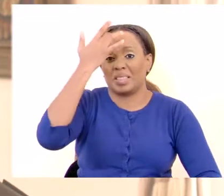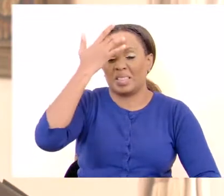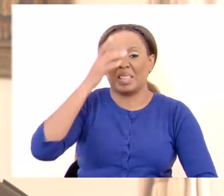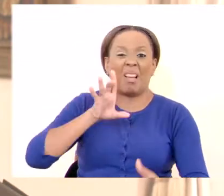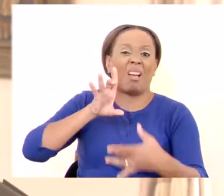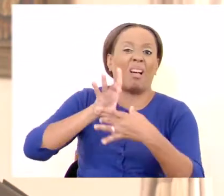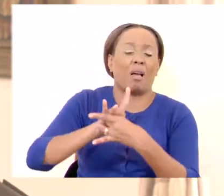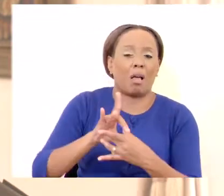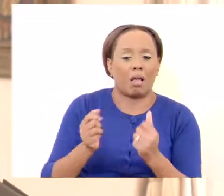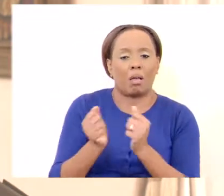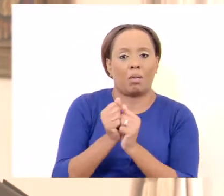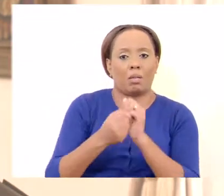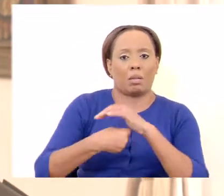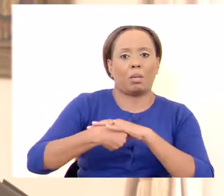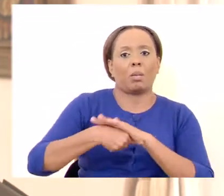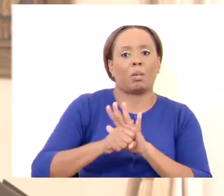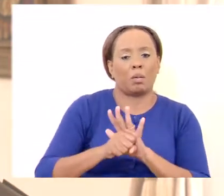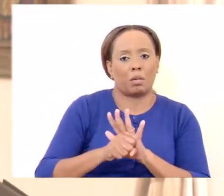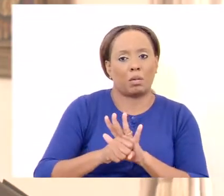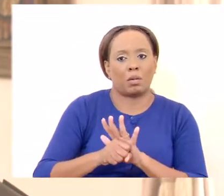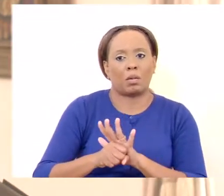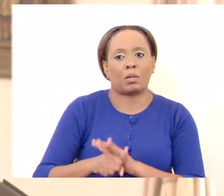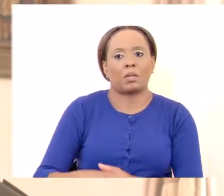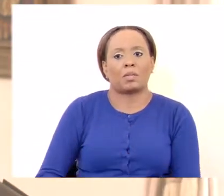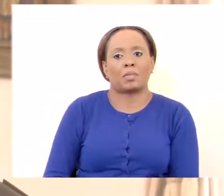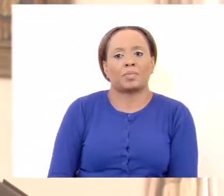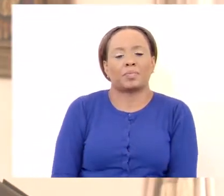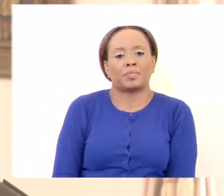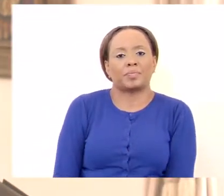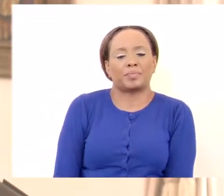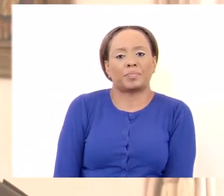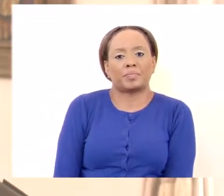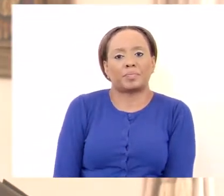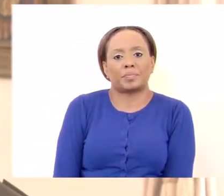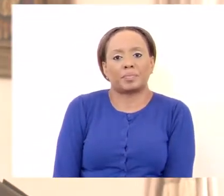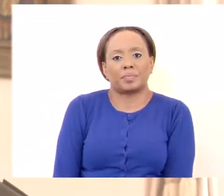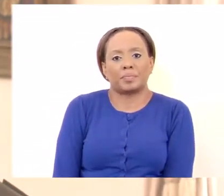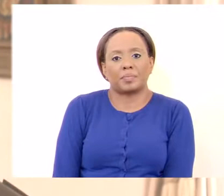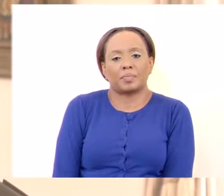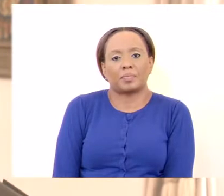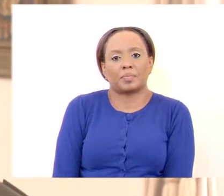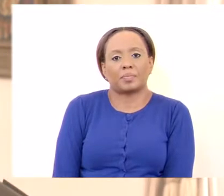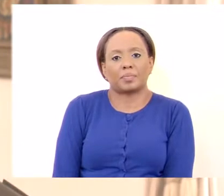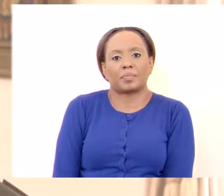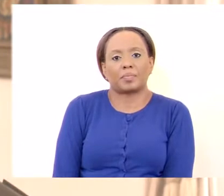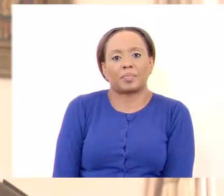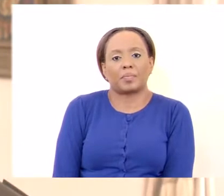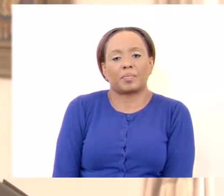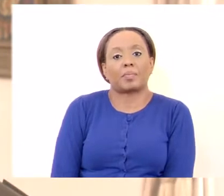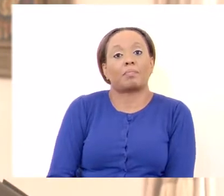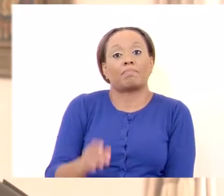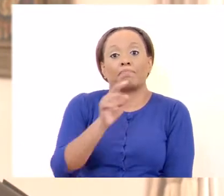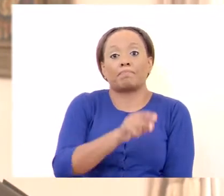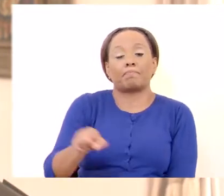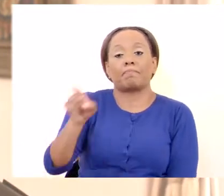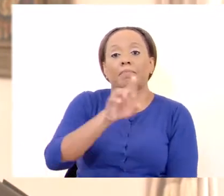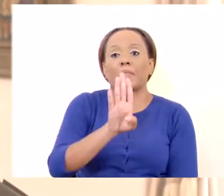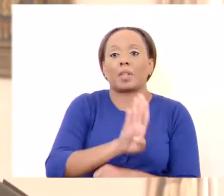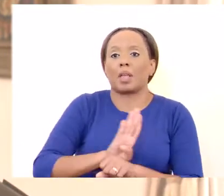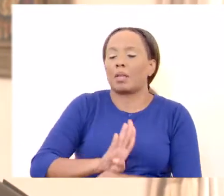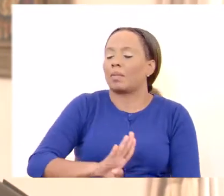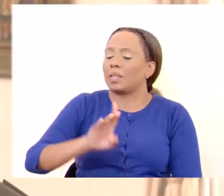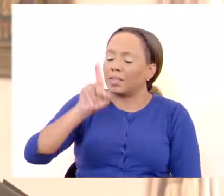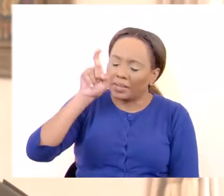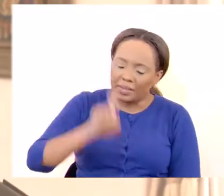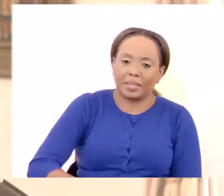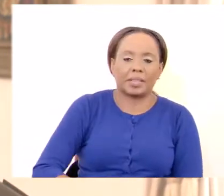disorder of children which occurs after COVID. The call to the country is to be vigilant, to look out for